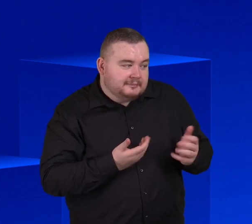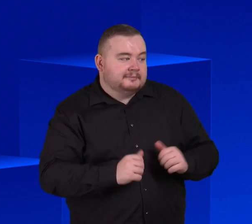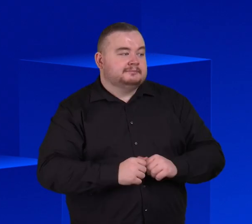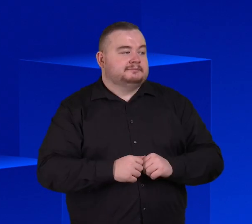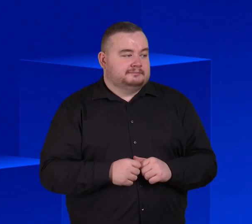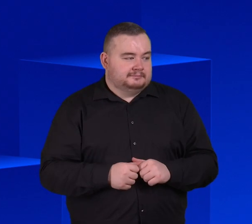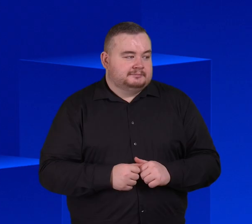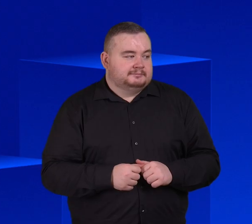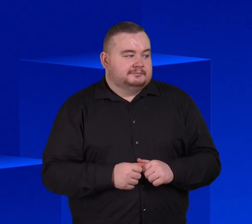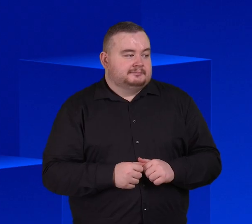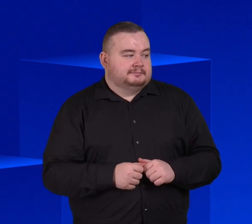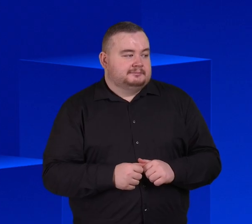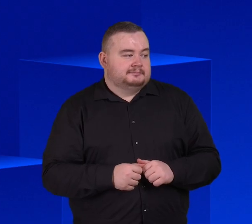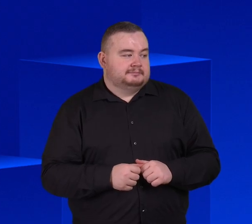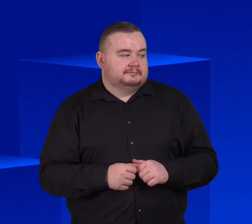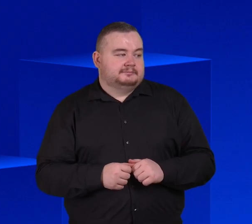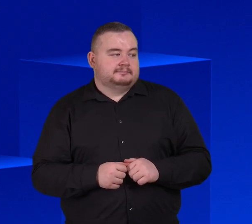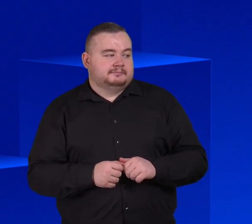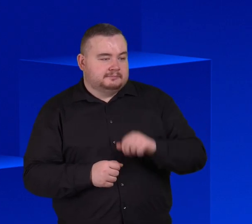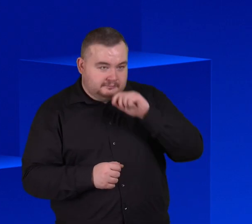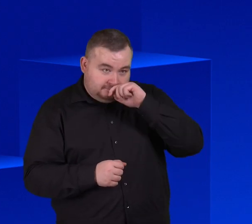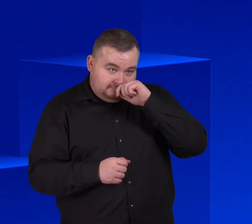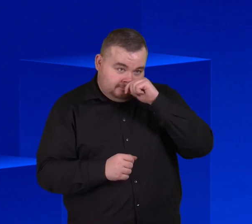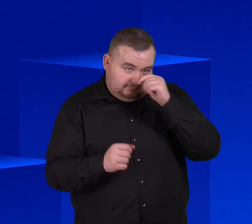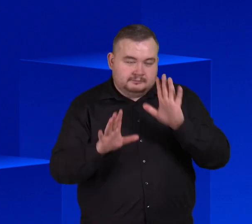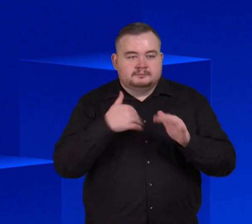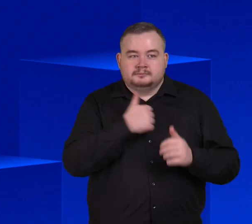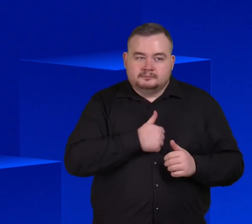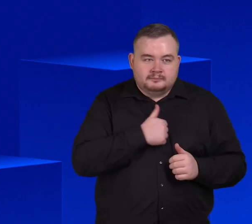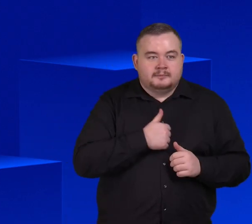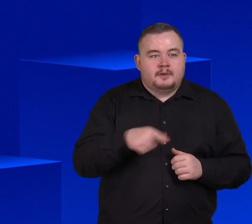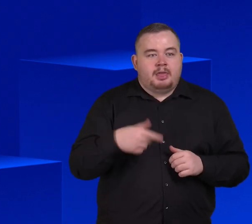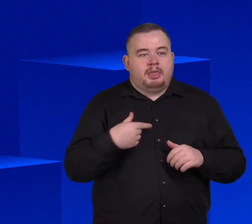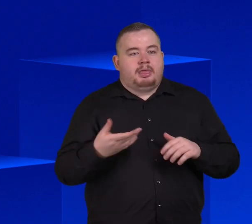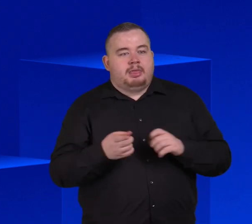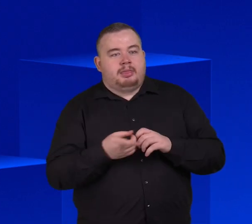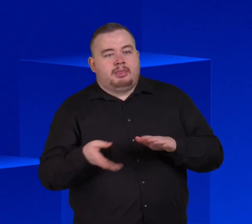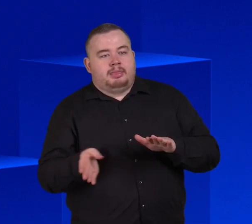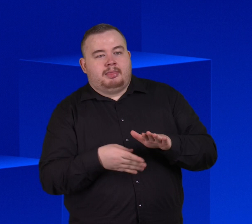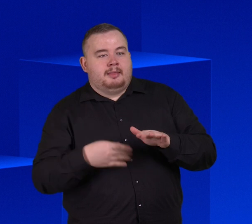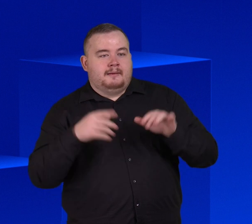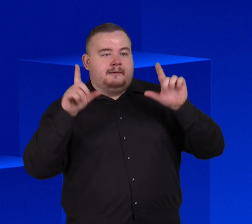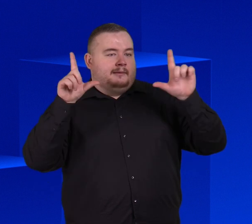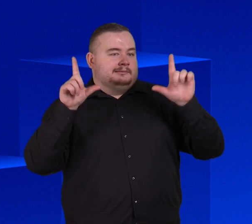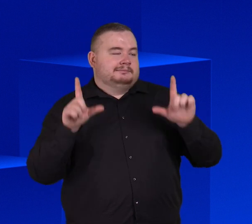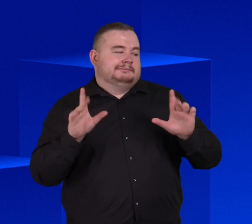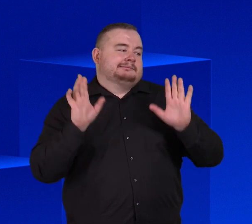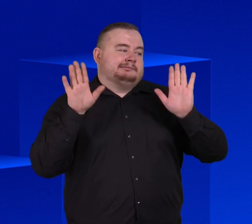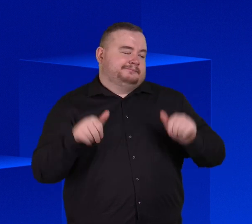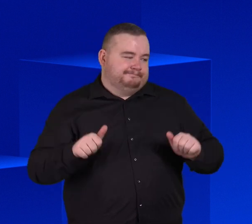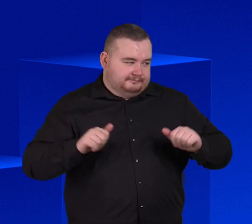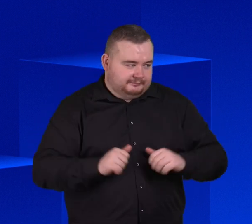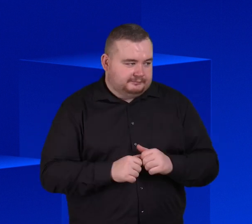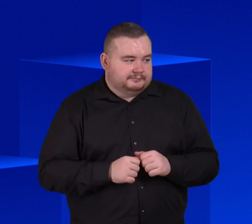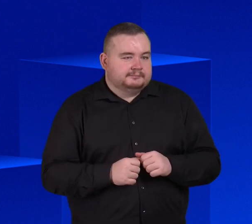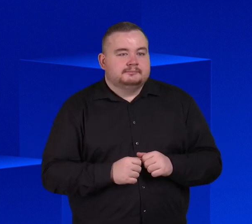Sorry, because I missed 2 slides, so that's the reason why we have such a shift of the time. So